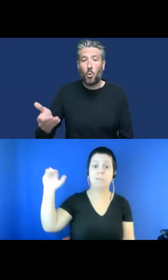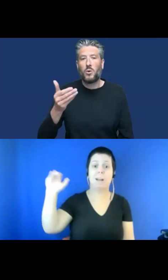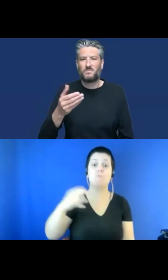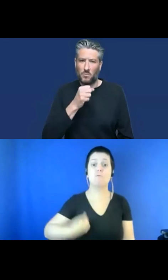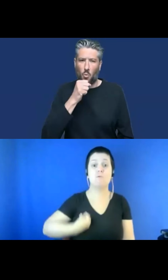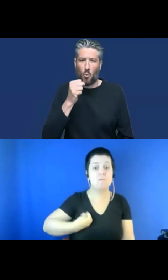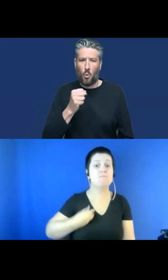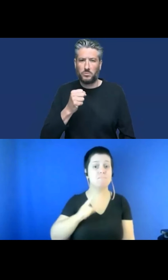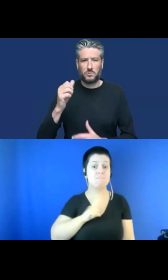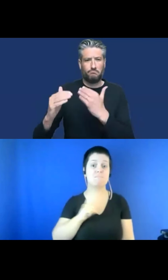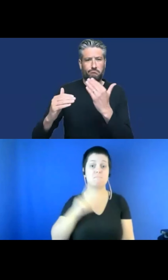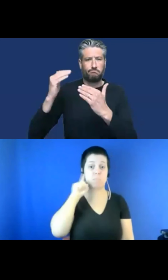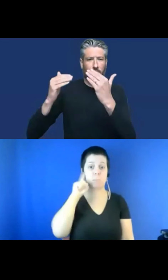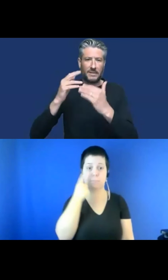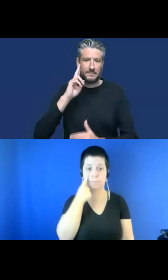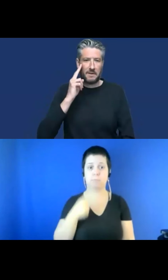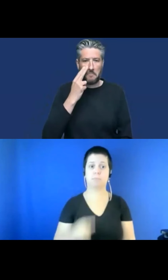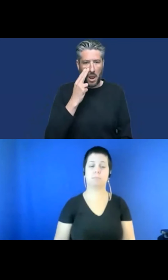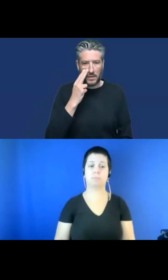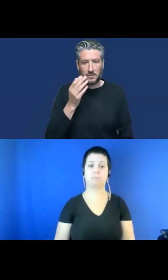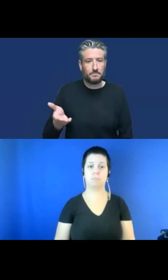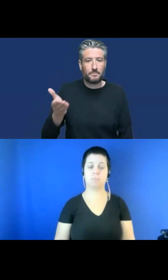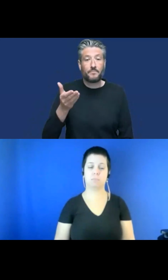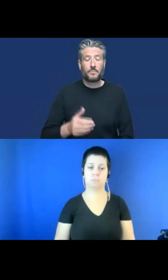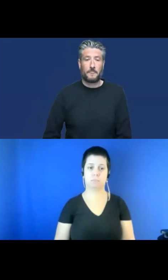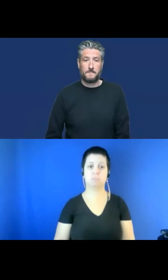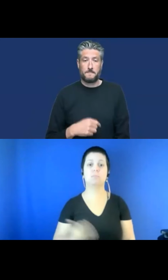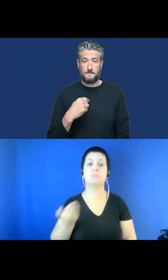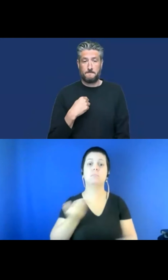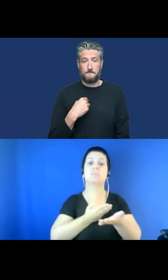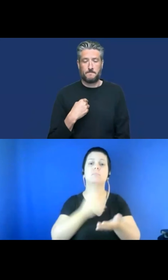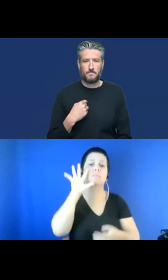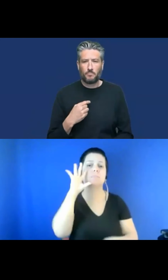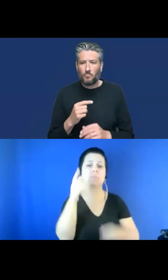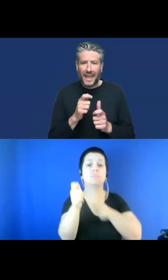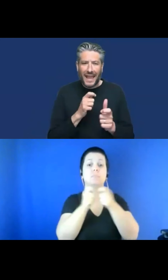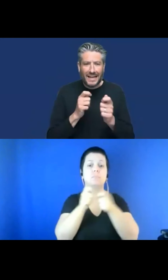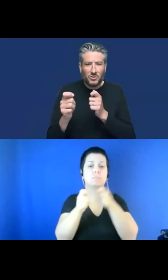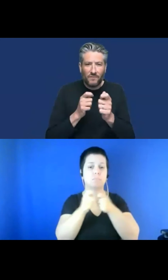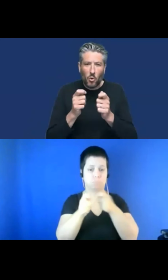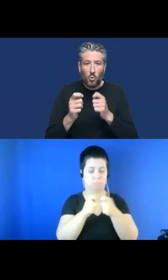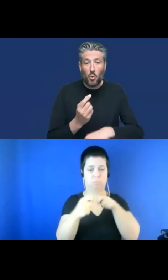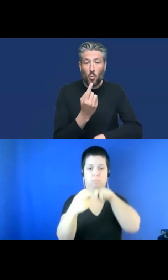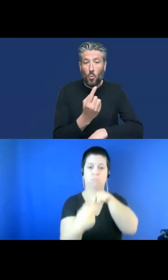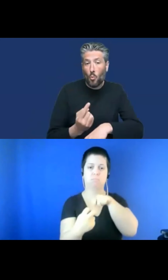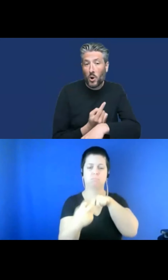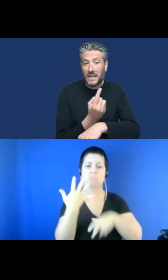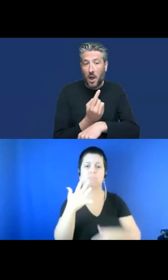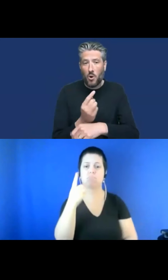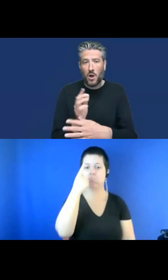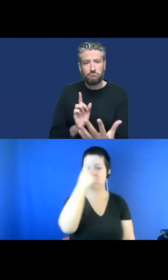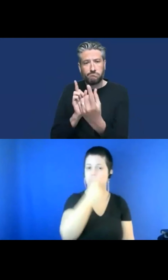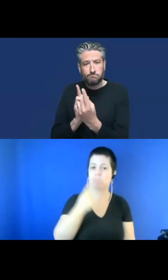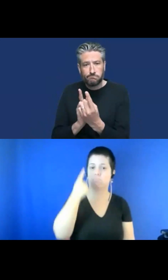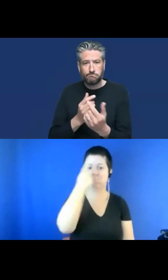We decided to conduct semi-structured qualitative interviews that lasted around an hour each. We were able to recruit